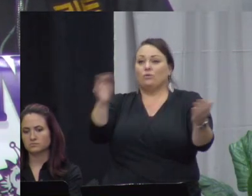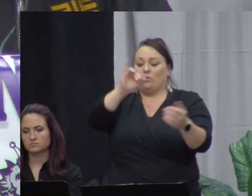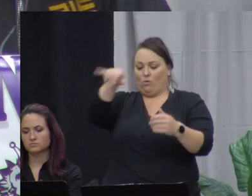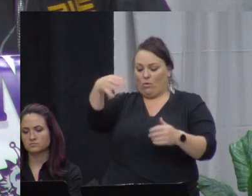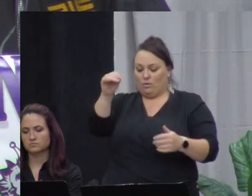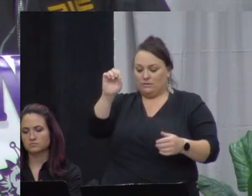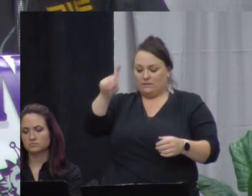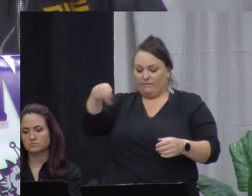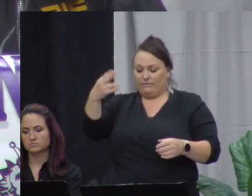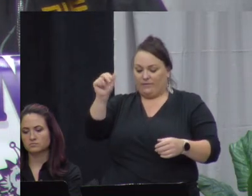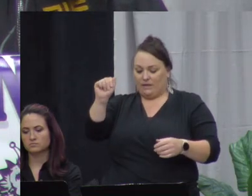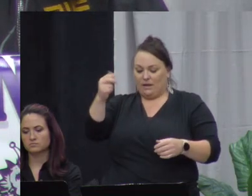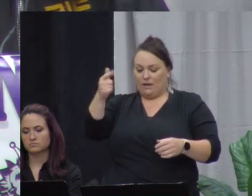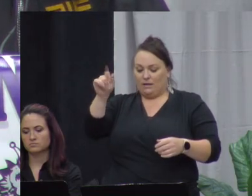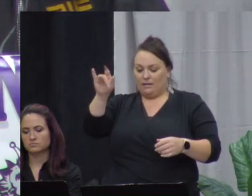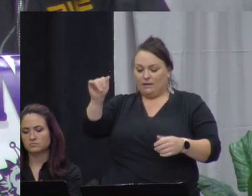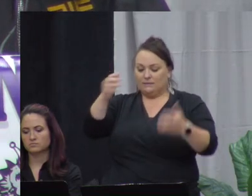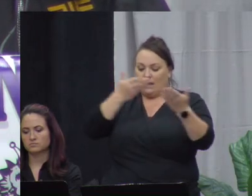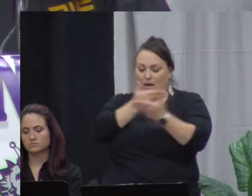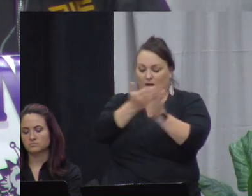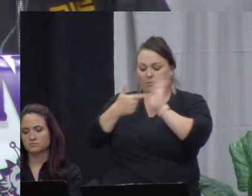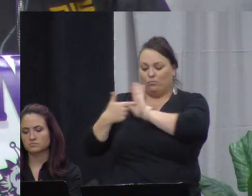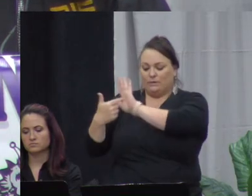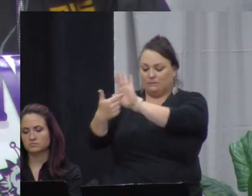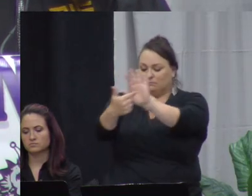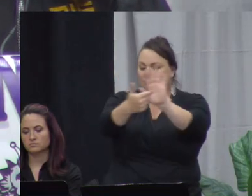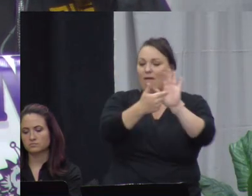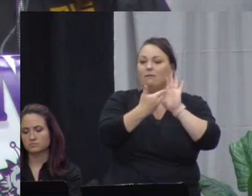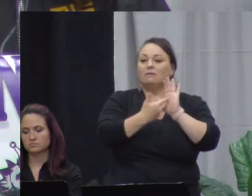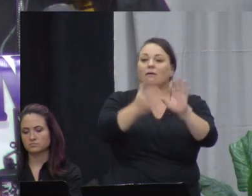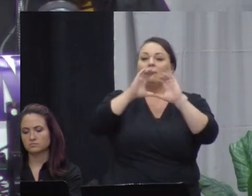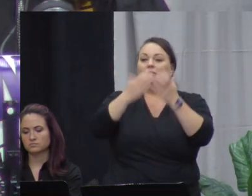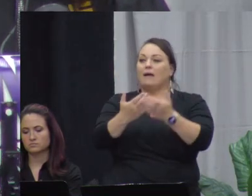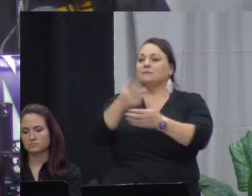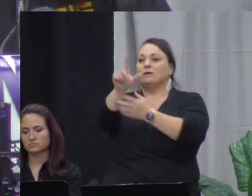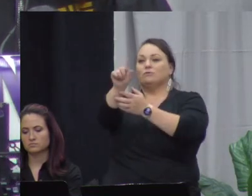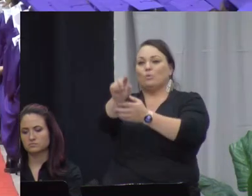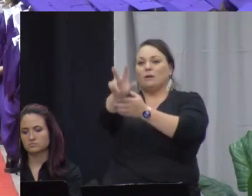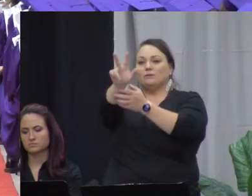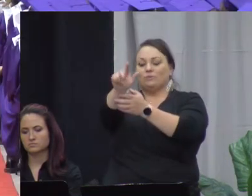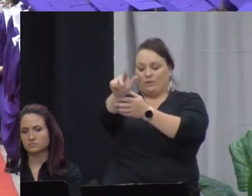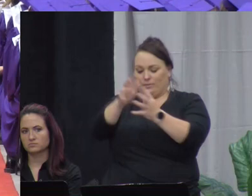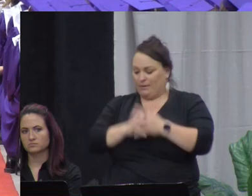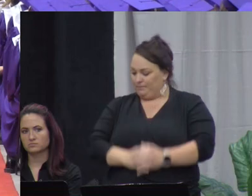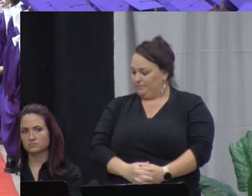E. Dominguez, I present the class of 2023.